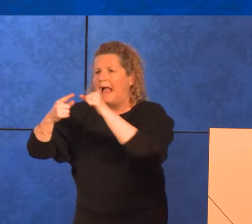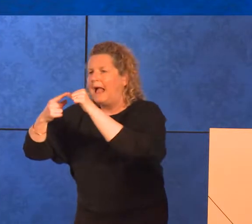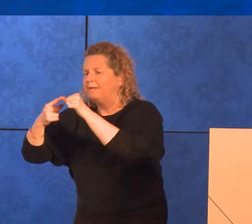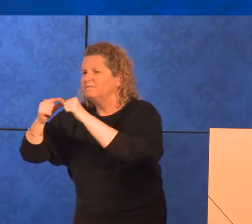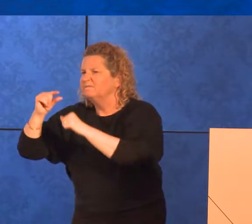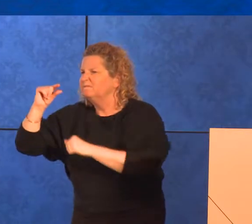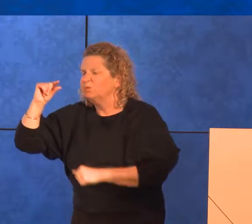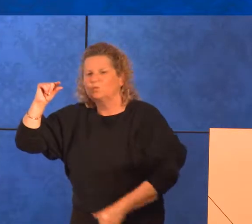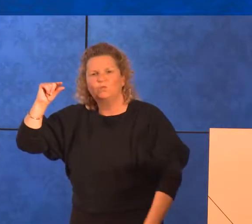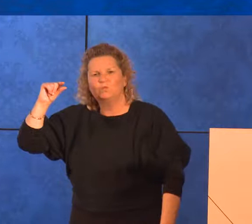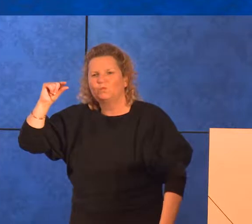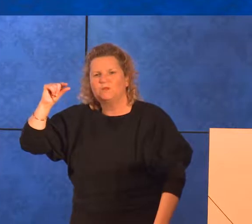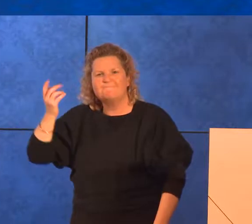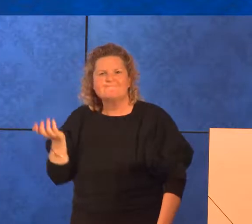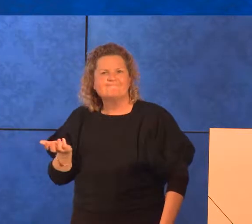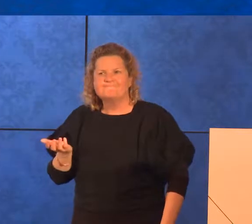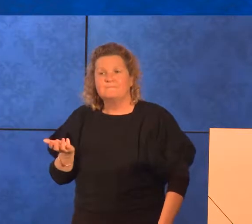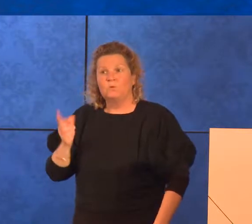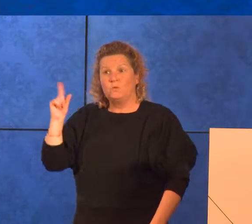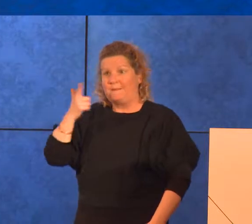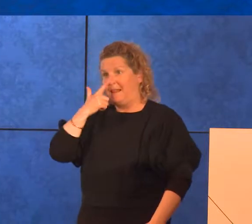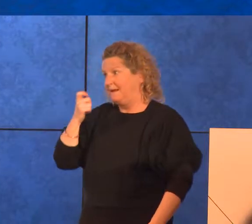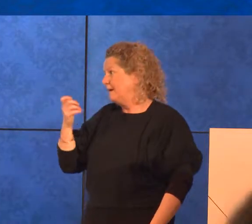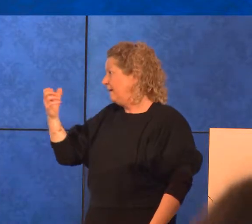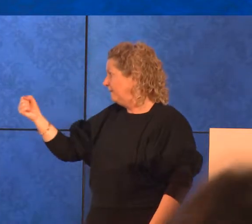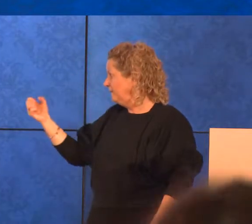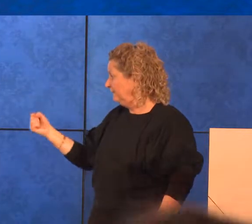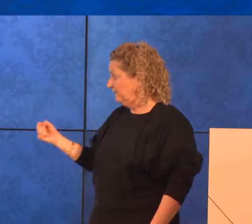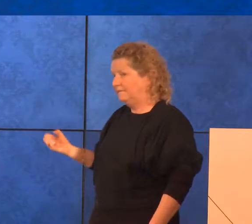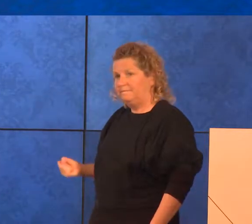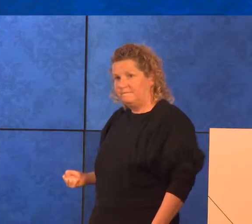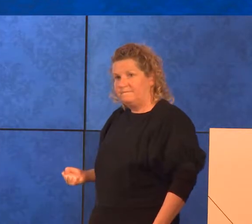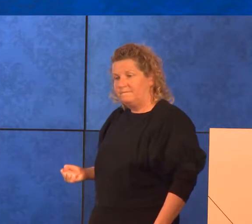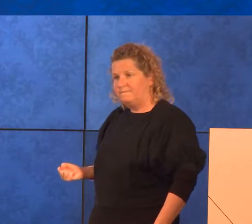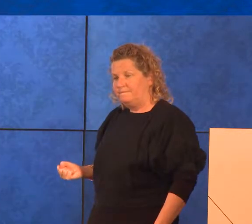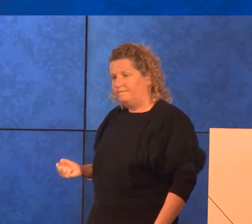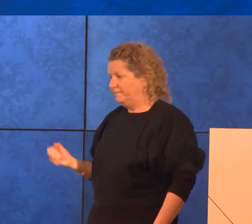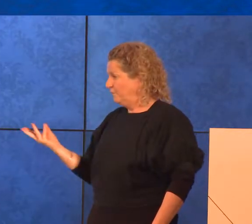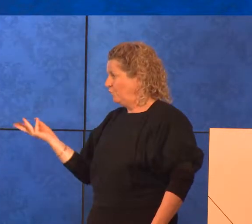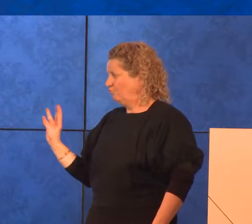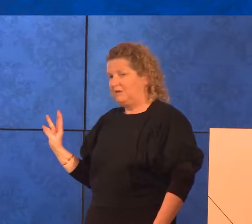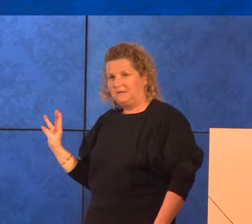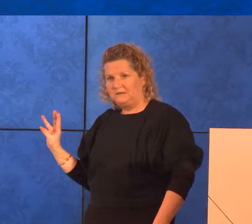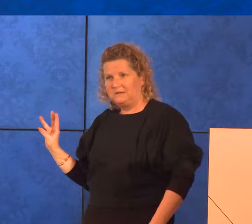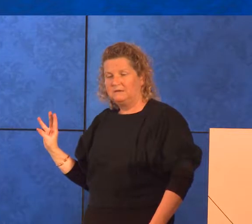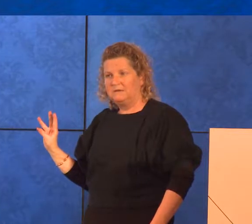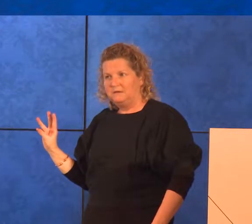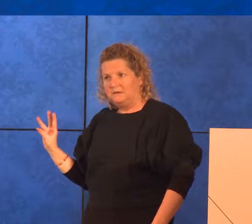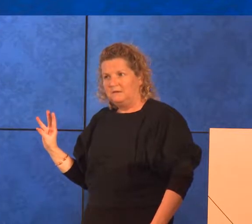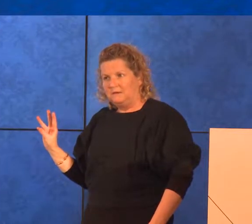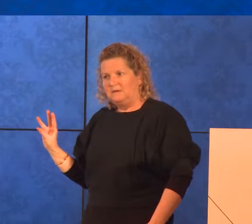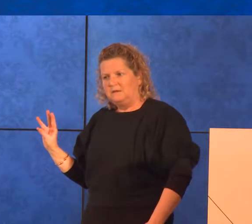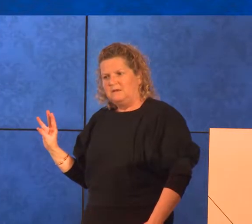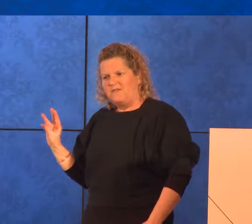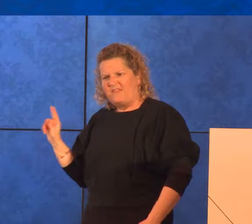time. Today, I'm very lucky to be joined on stage by 3 people who have been through some